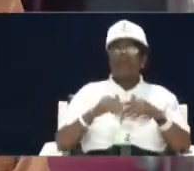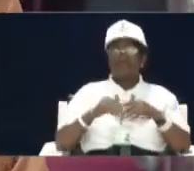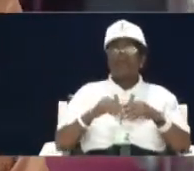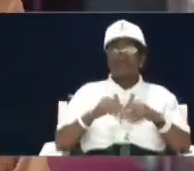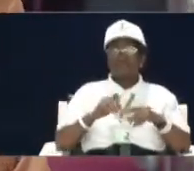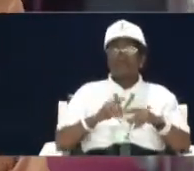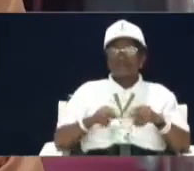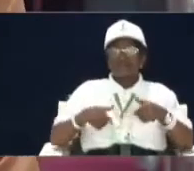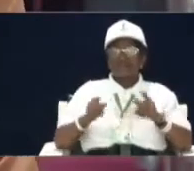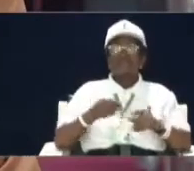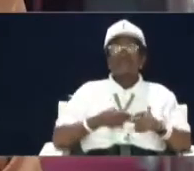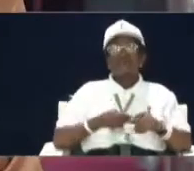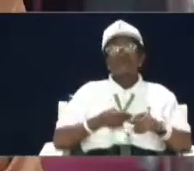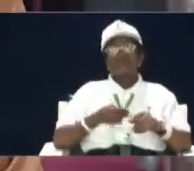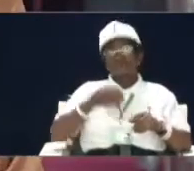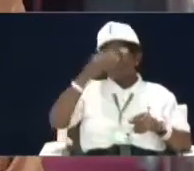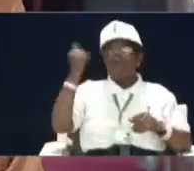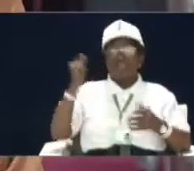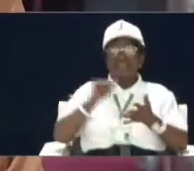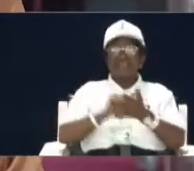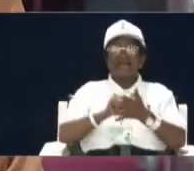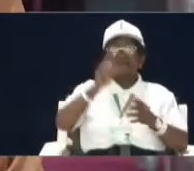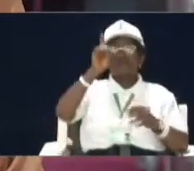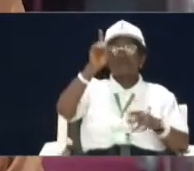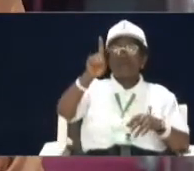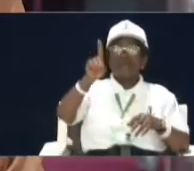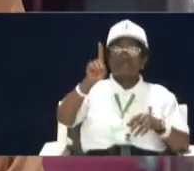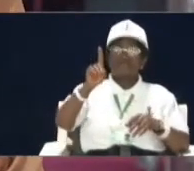But let us forget that one.